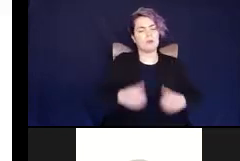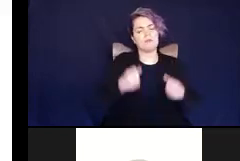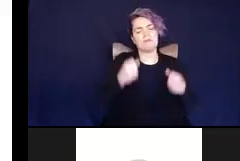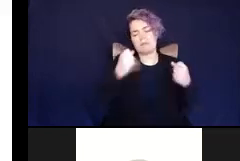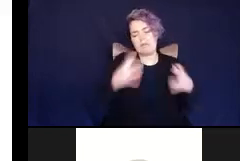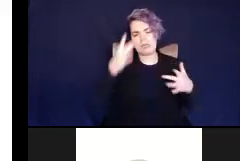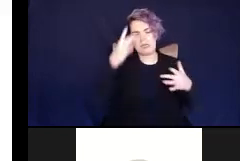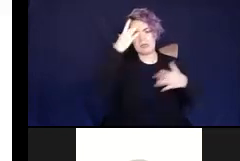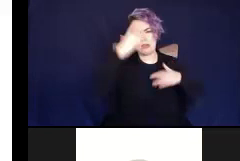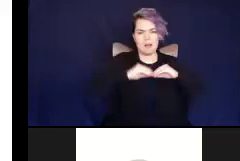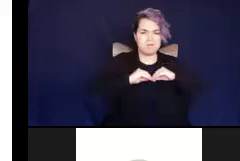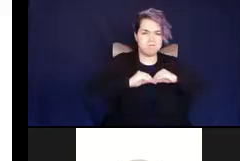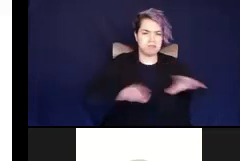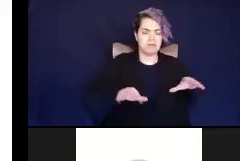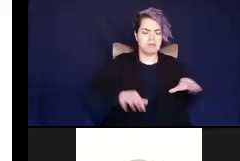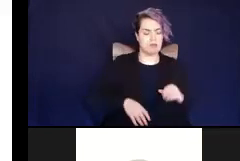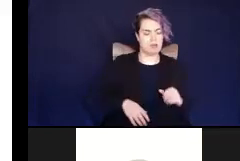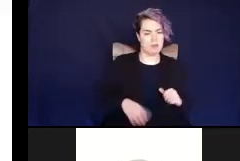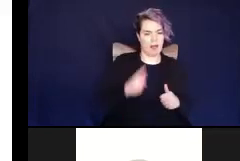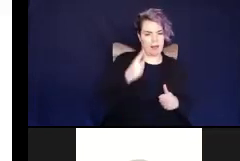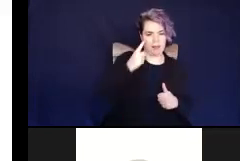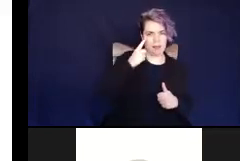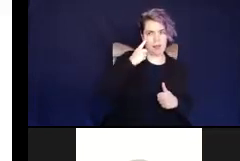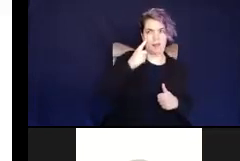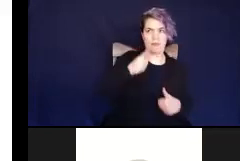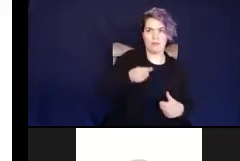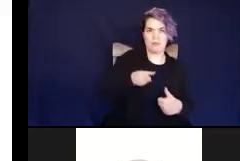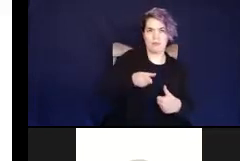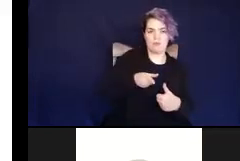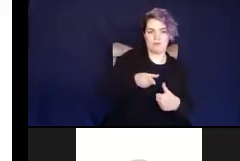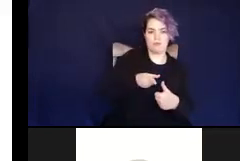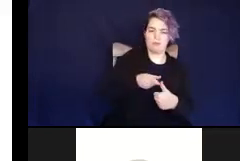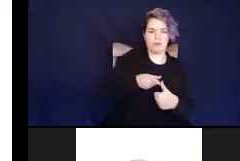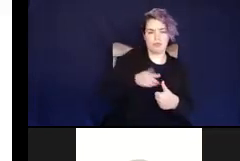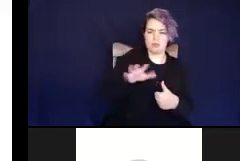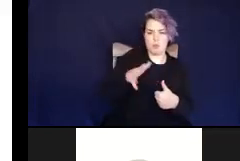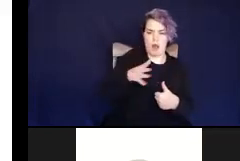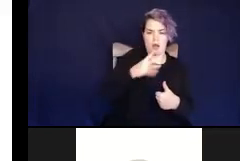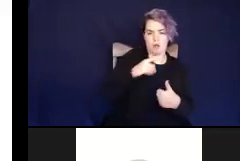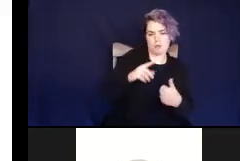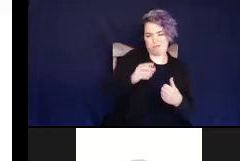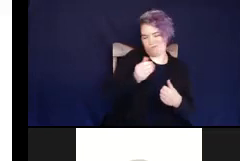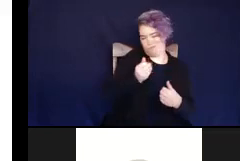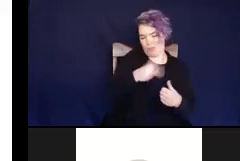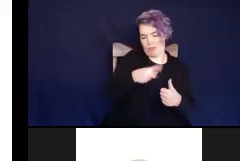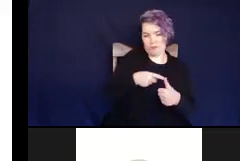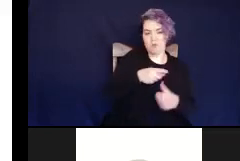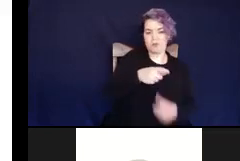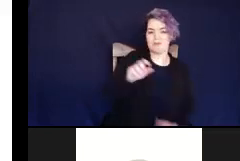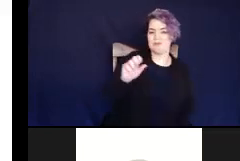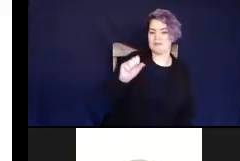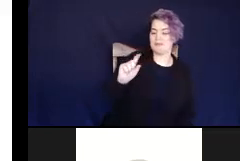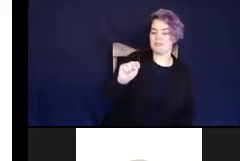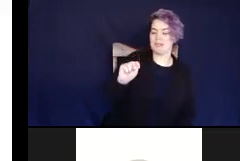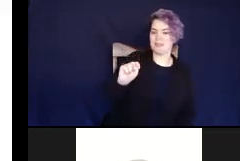And I think the earliest case was brought in St. Elizabeth's, against St. Elizabeth's, which is the public psychiatric